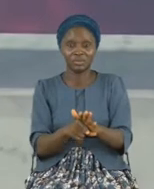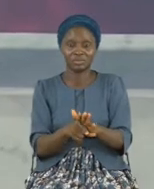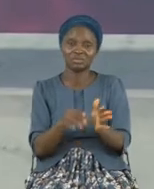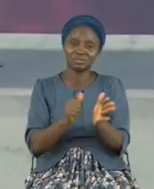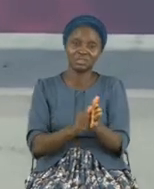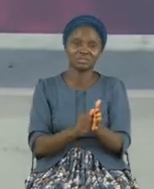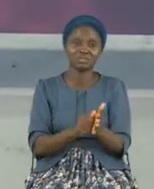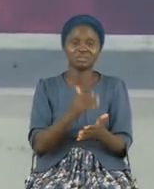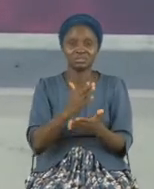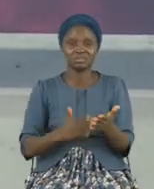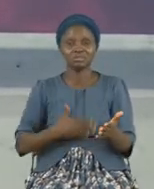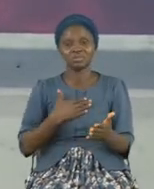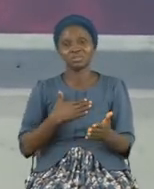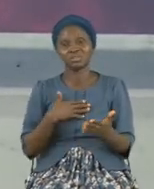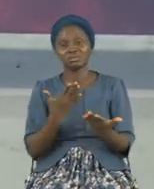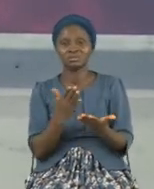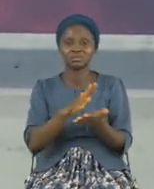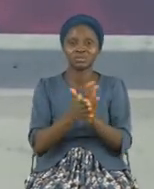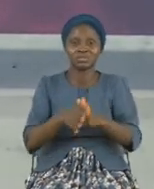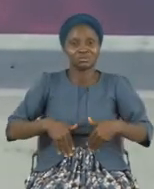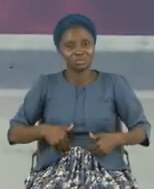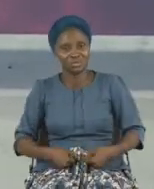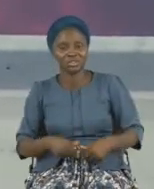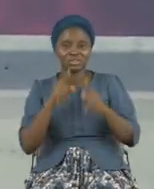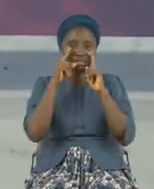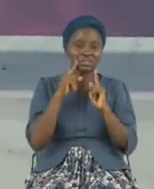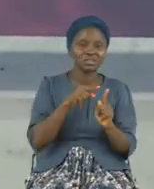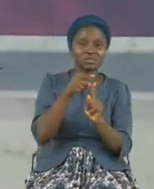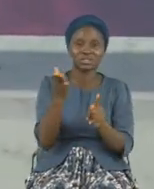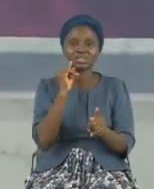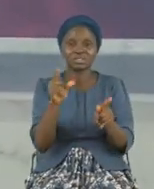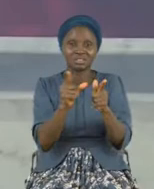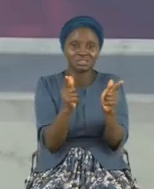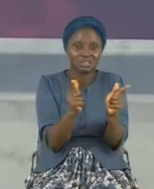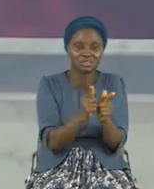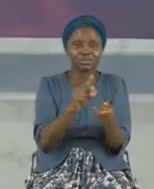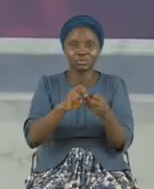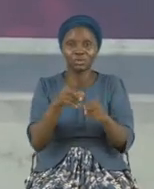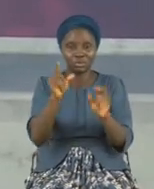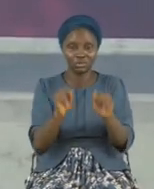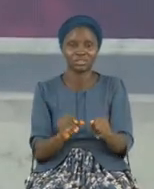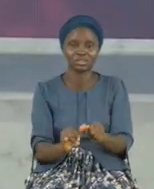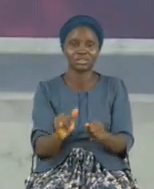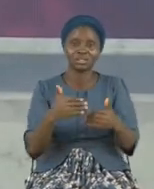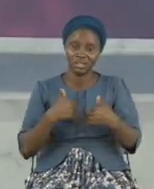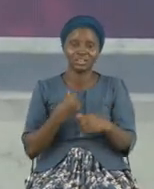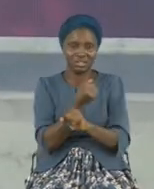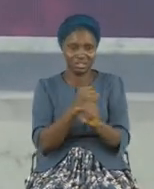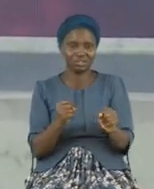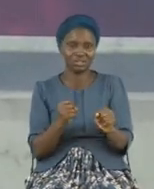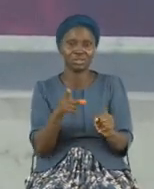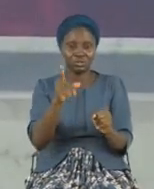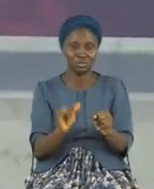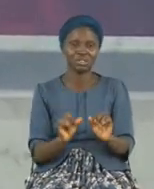crying when there's a little wind, a little problem, you can still reserve, you can still have his salvation and still have his